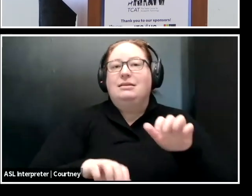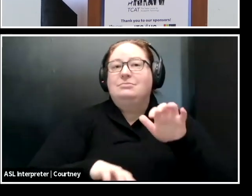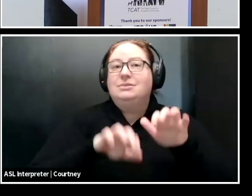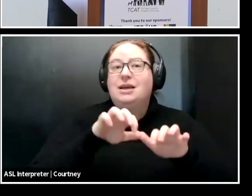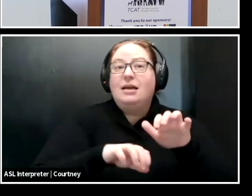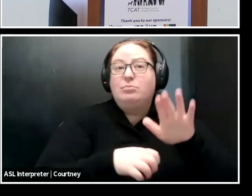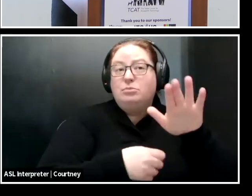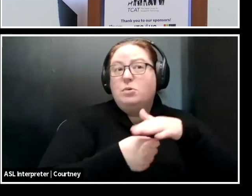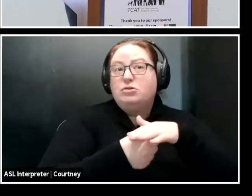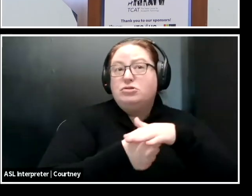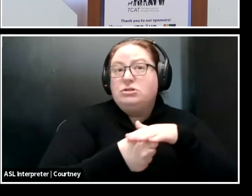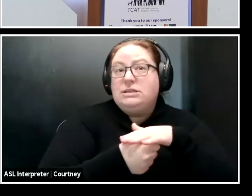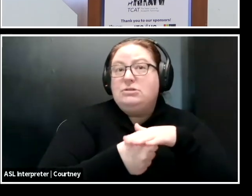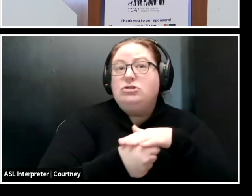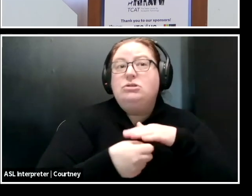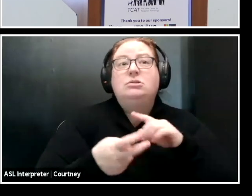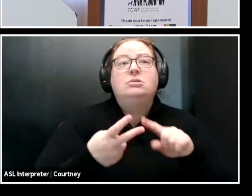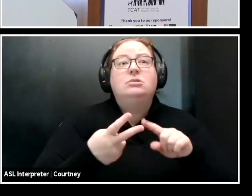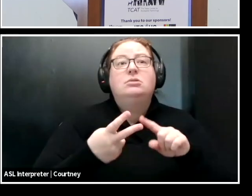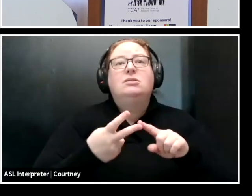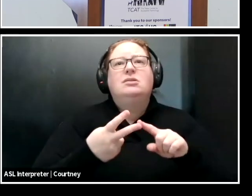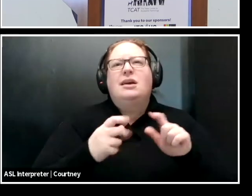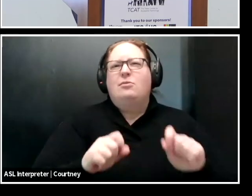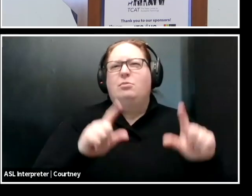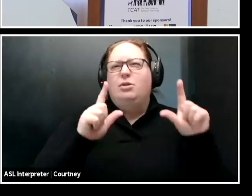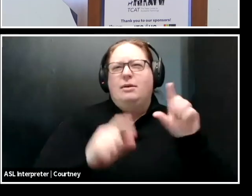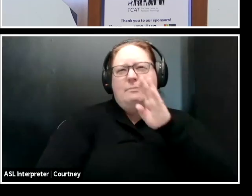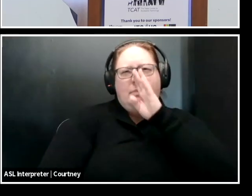that you're looking for. You'll see that I'll pull up Bellevue in a minute.